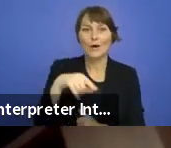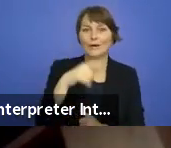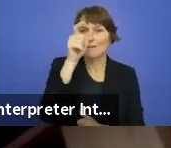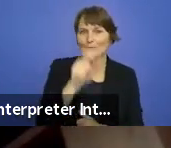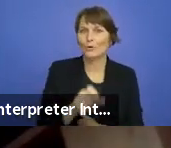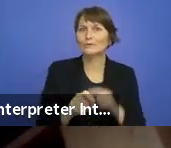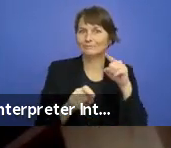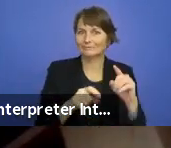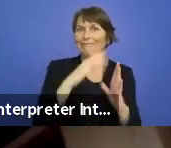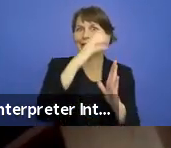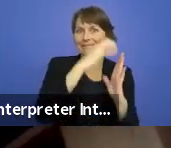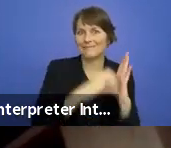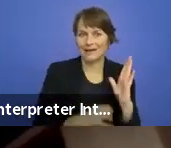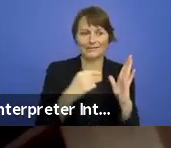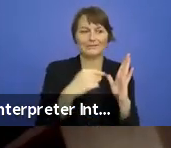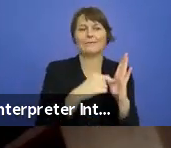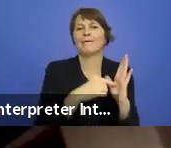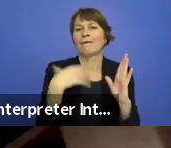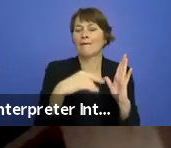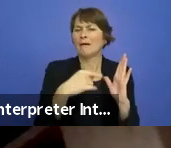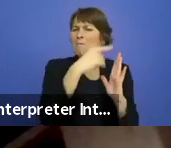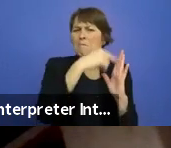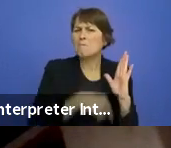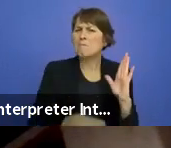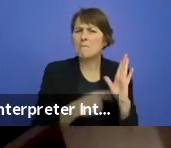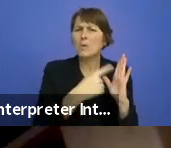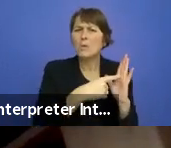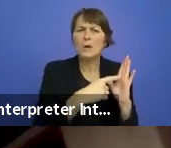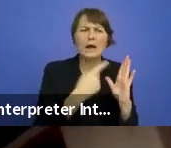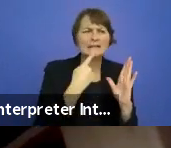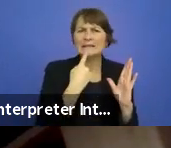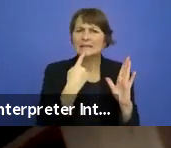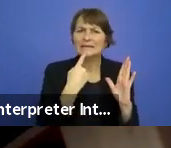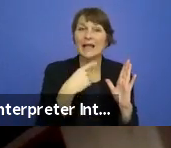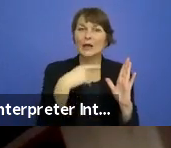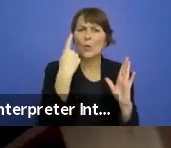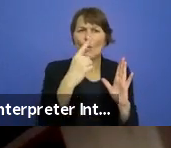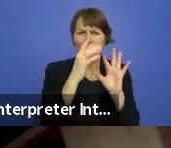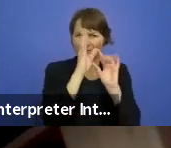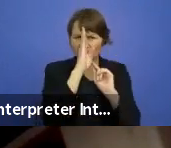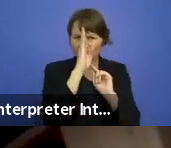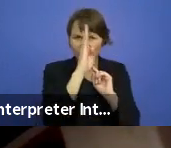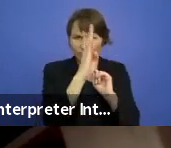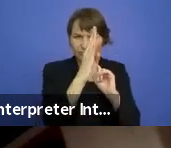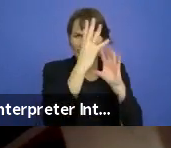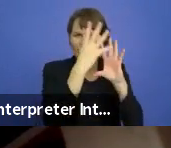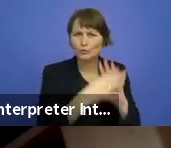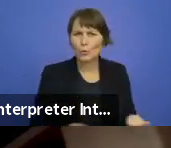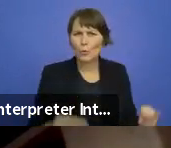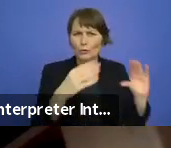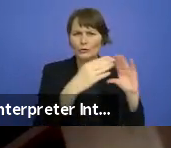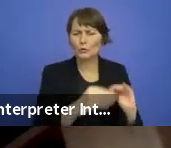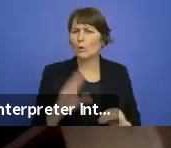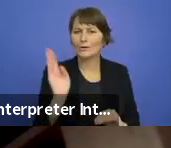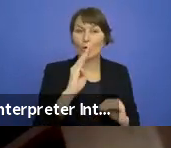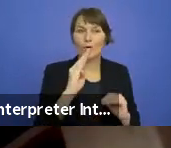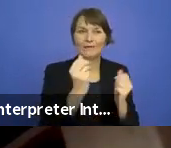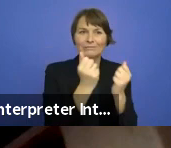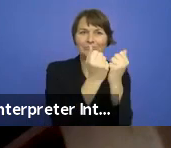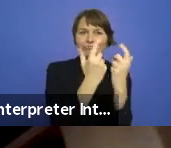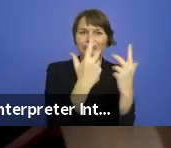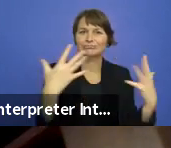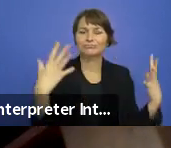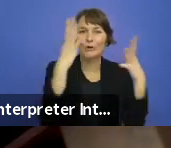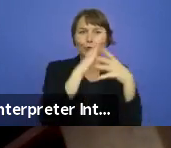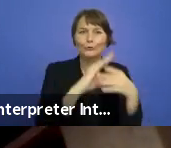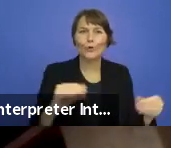fundamentally deals with the impossibility of finding a singular narrative, and the multitude versions of history and memory that can and must